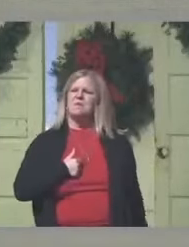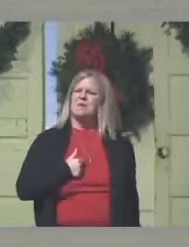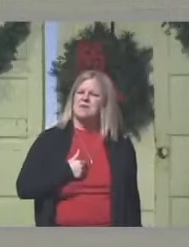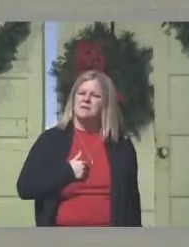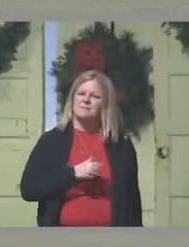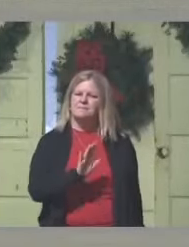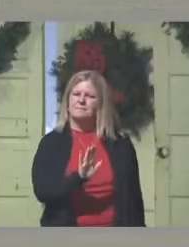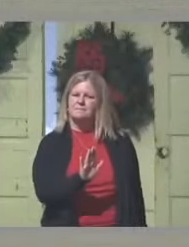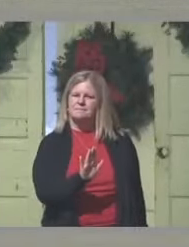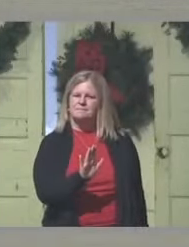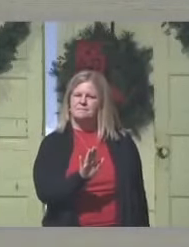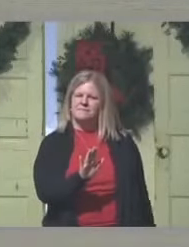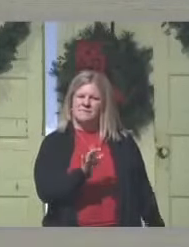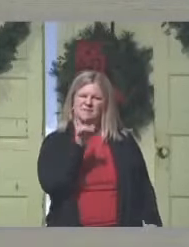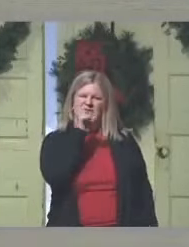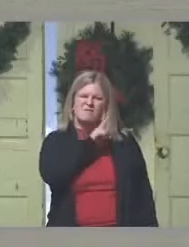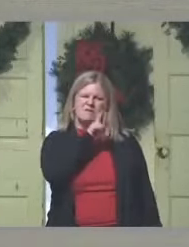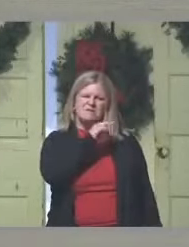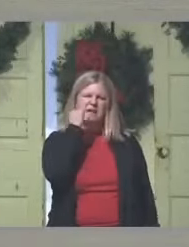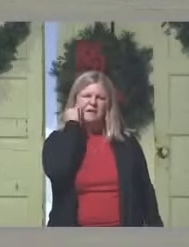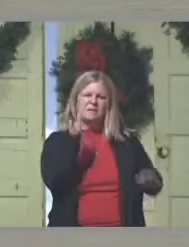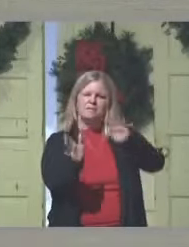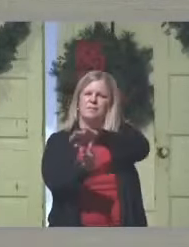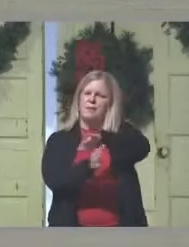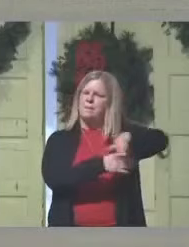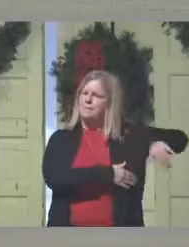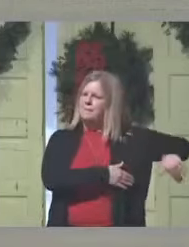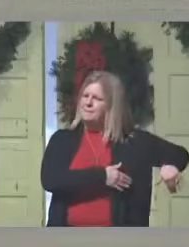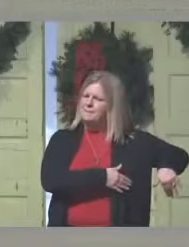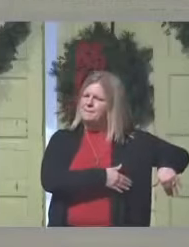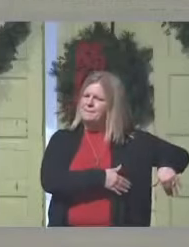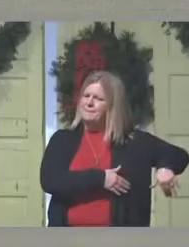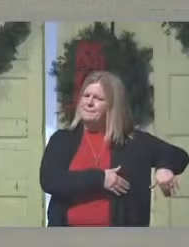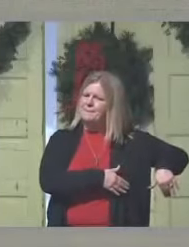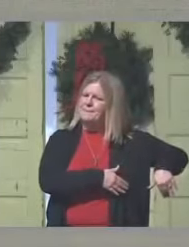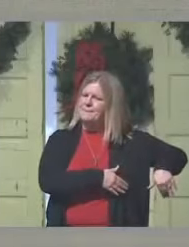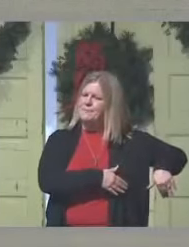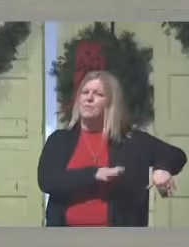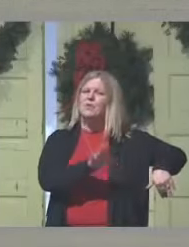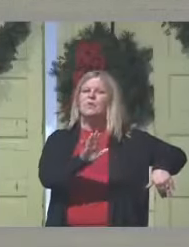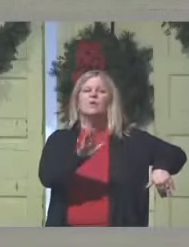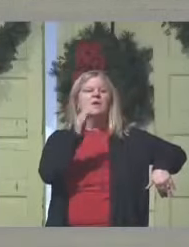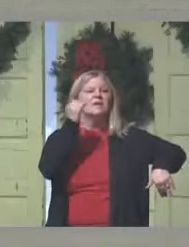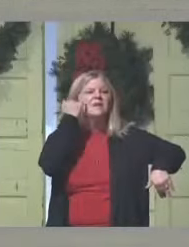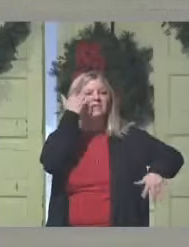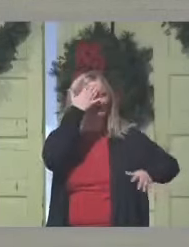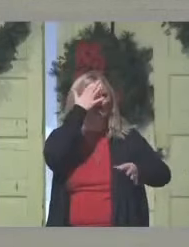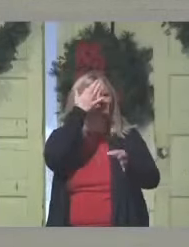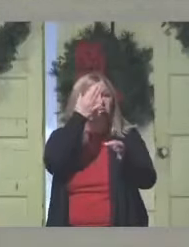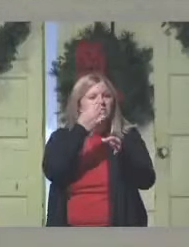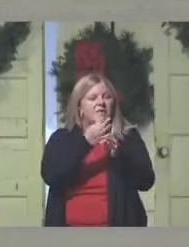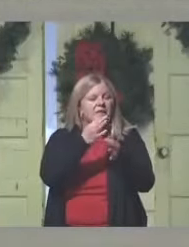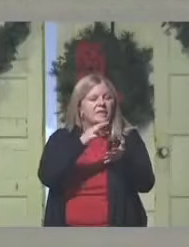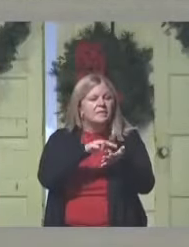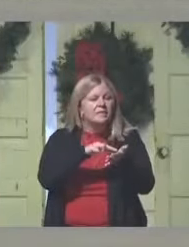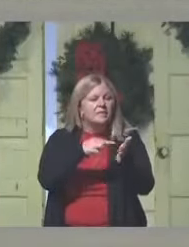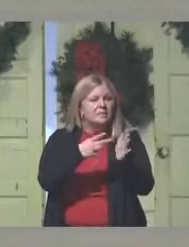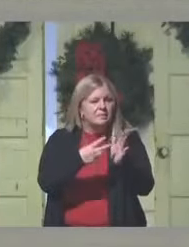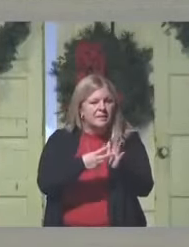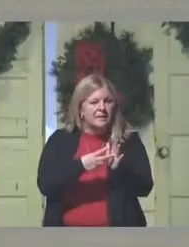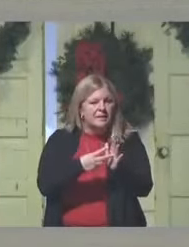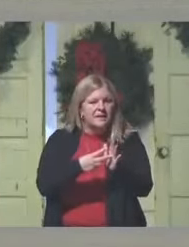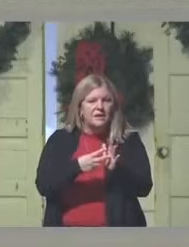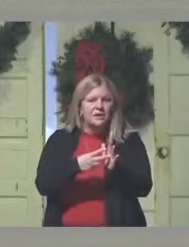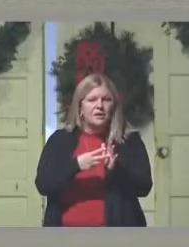us eliminate all those false notions about obedience. What if faith is reaching out to open the